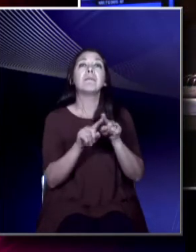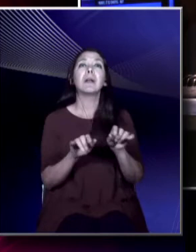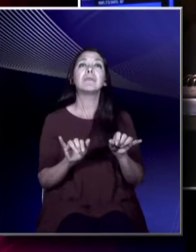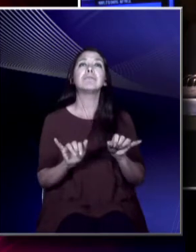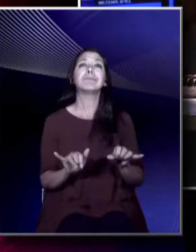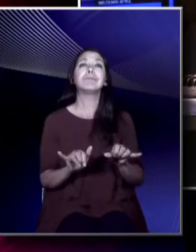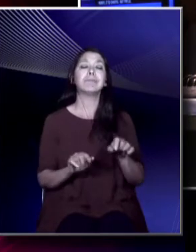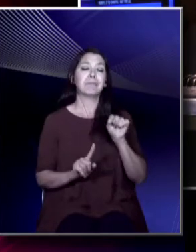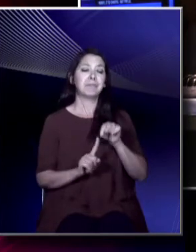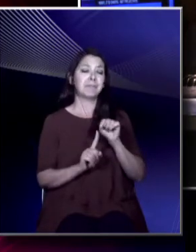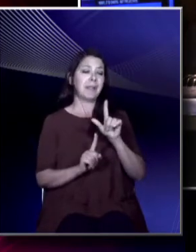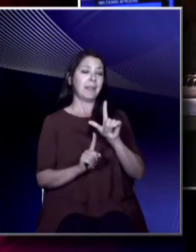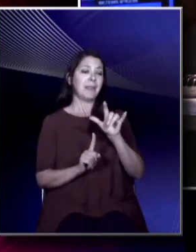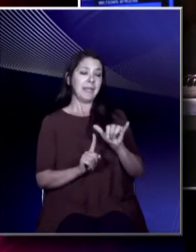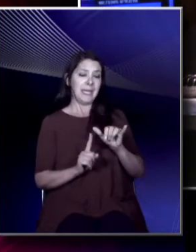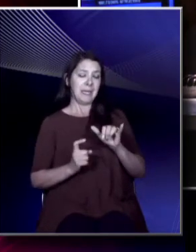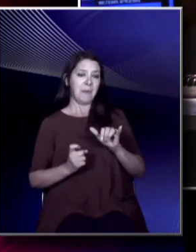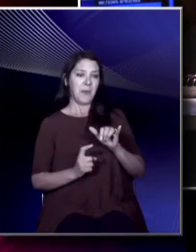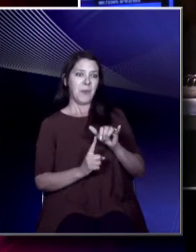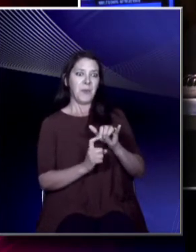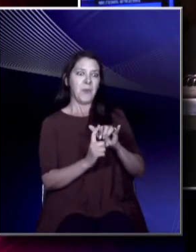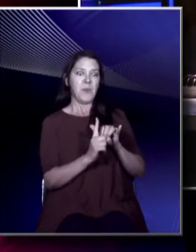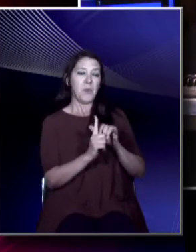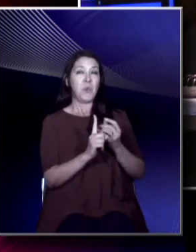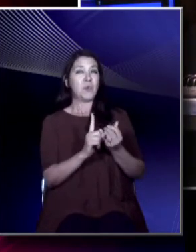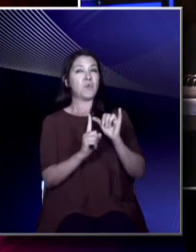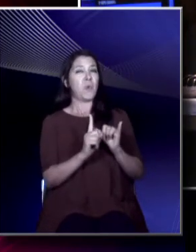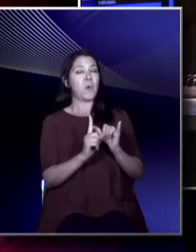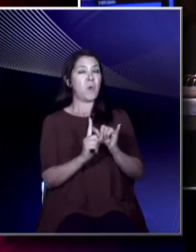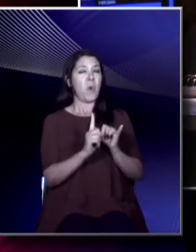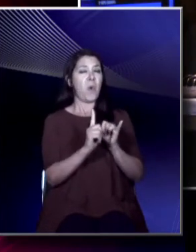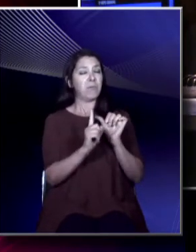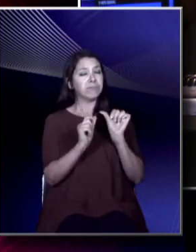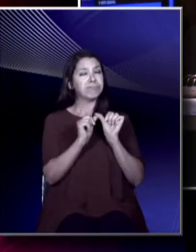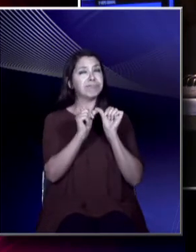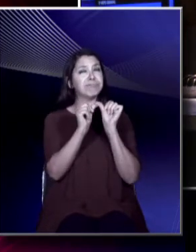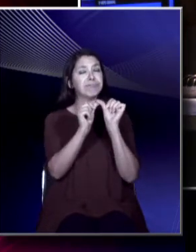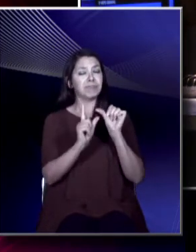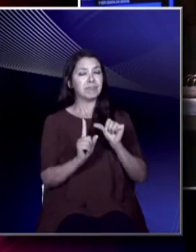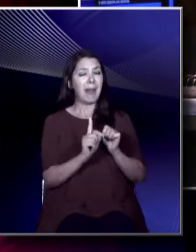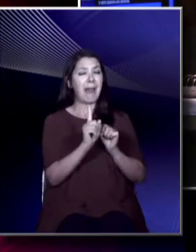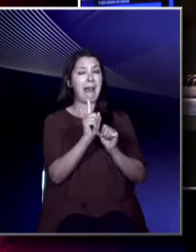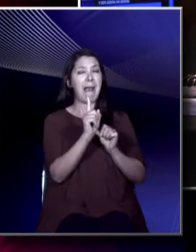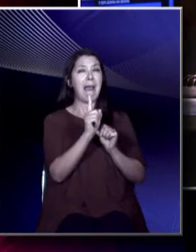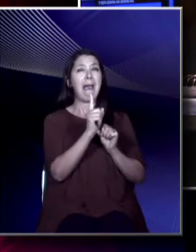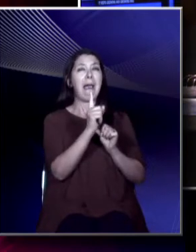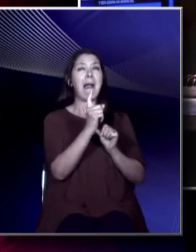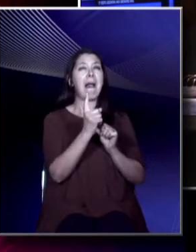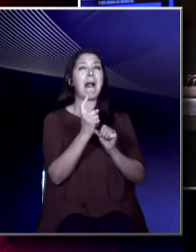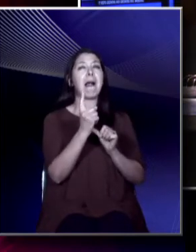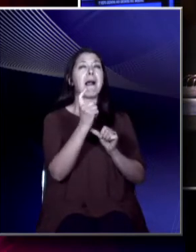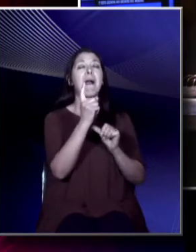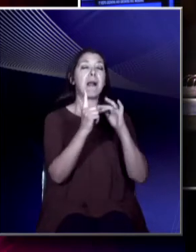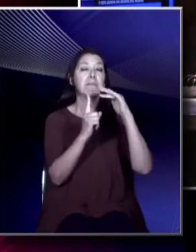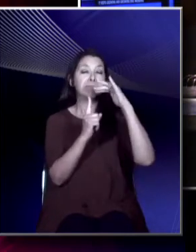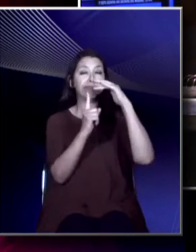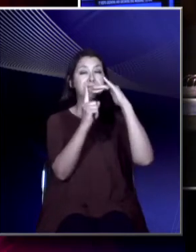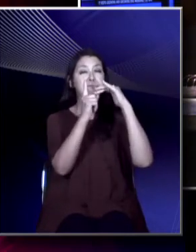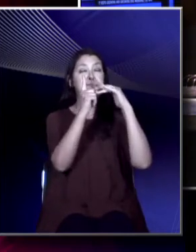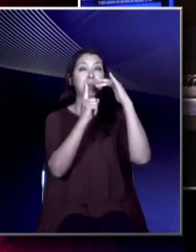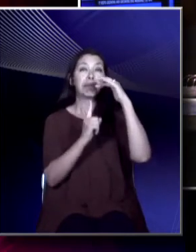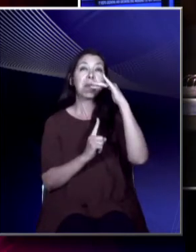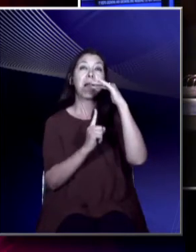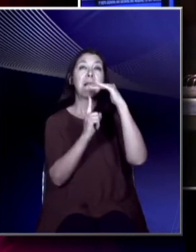is persistent. It keeps growing and growing and wending its way around